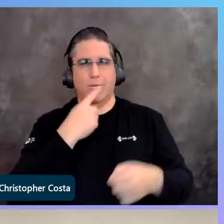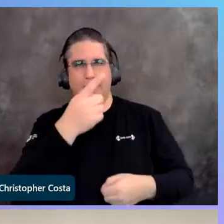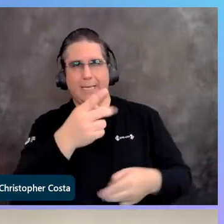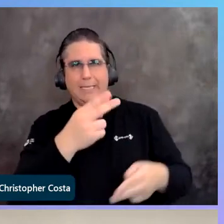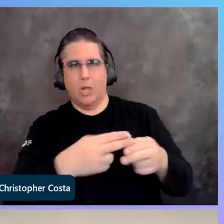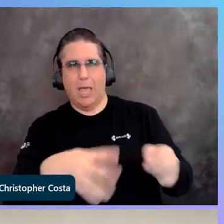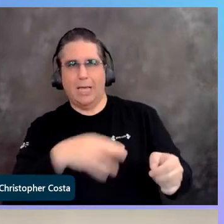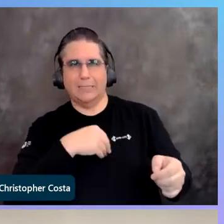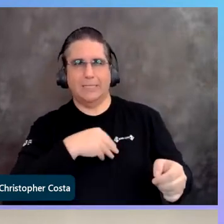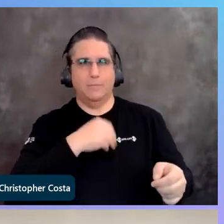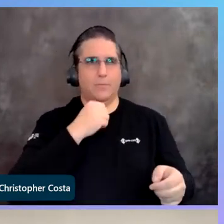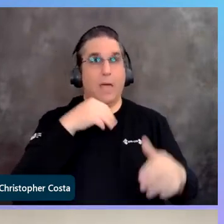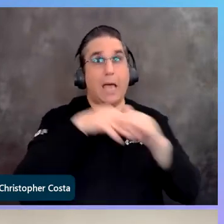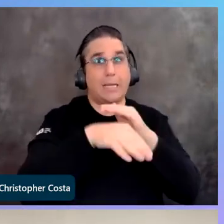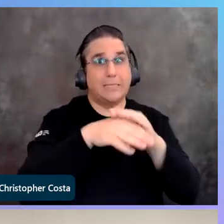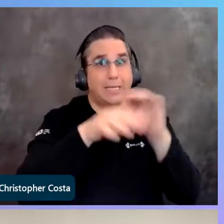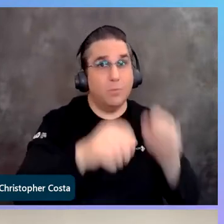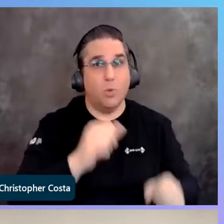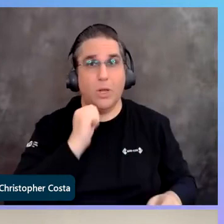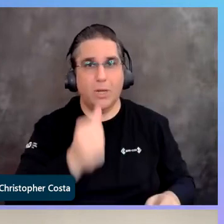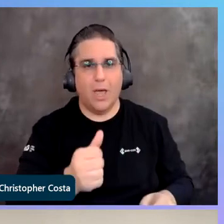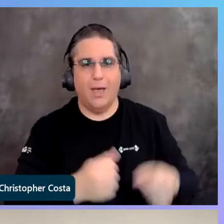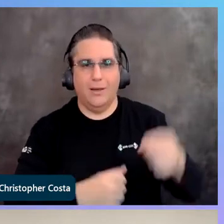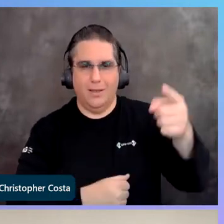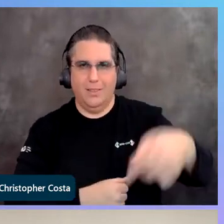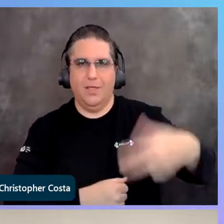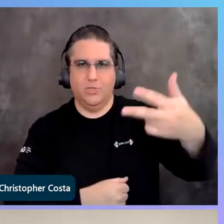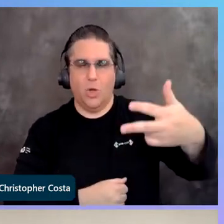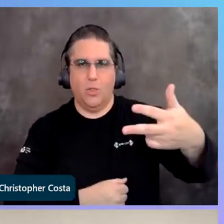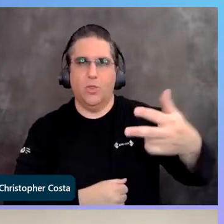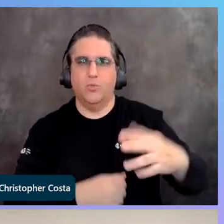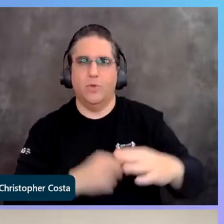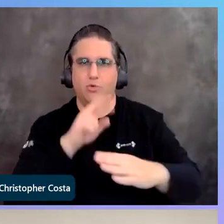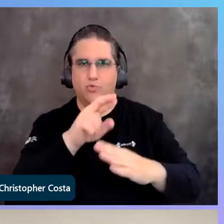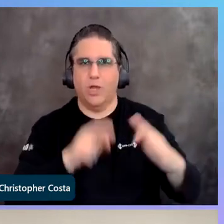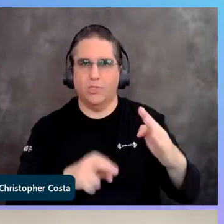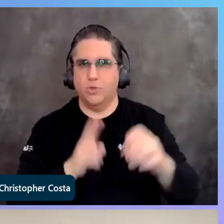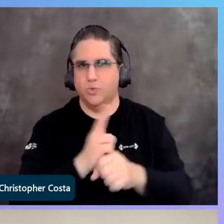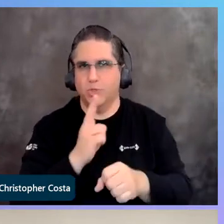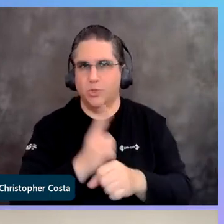to these ratios. One thing that you're going to notice is throughout this whole